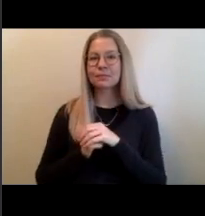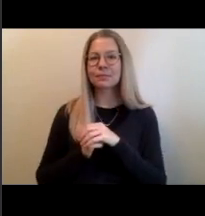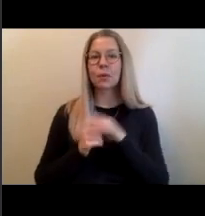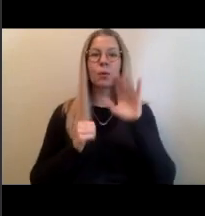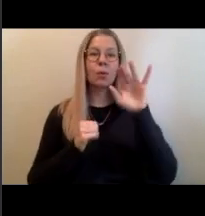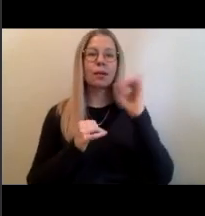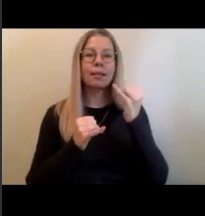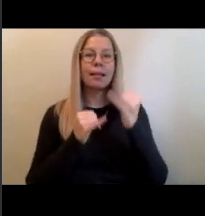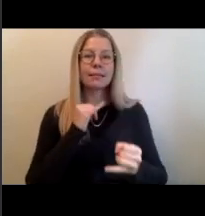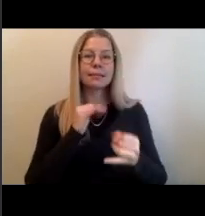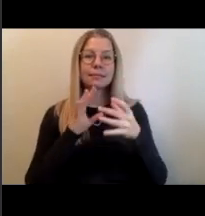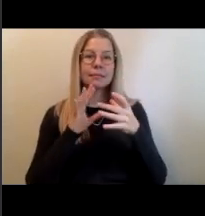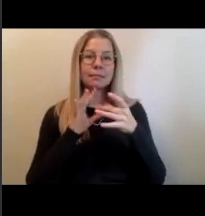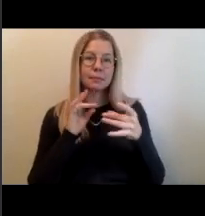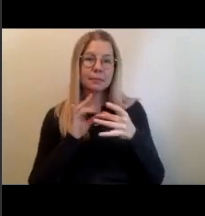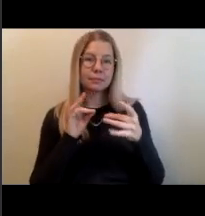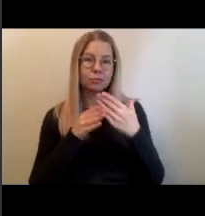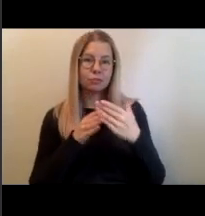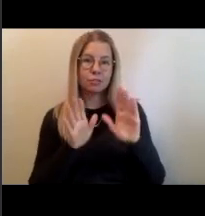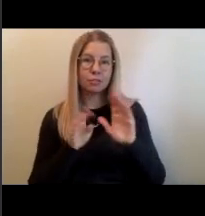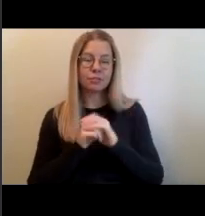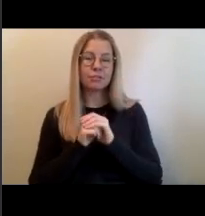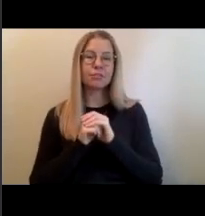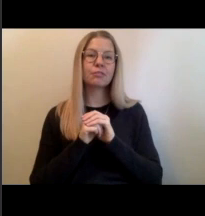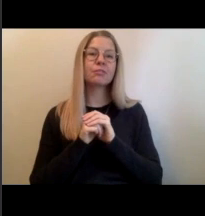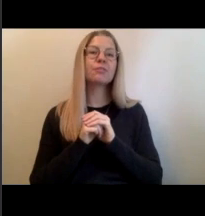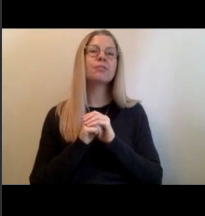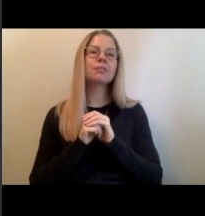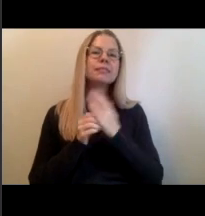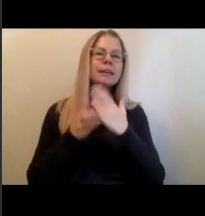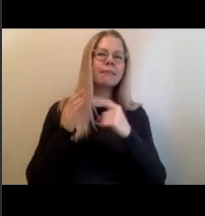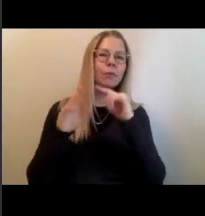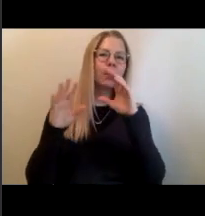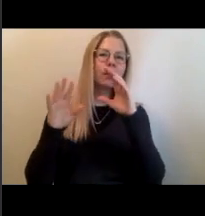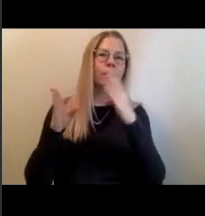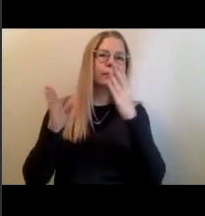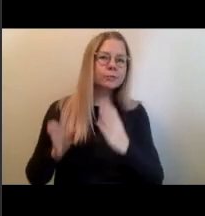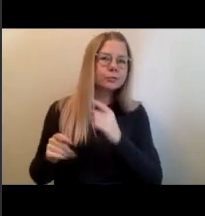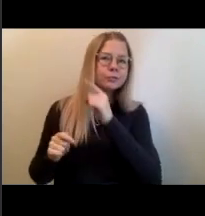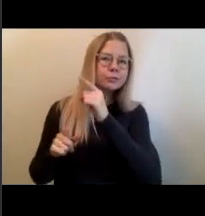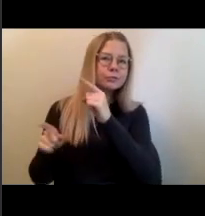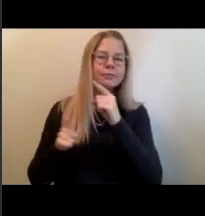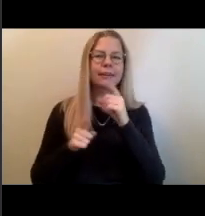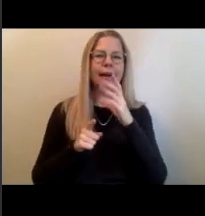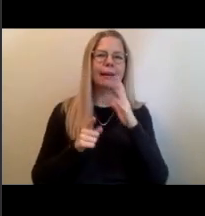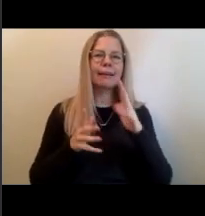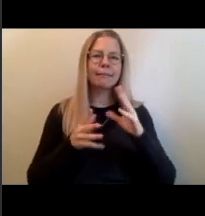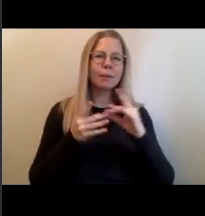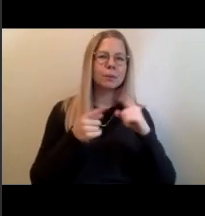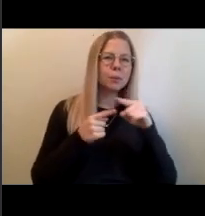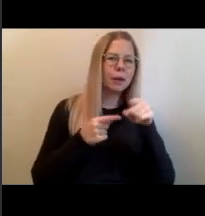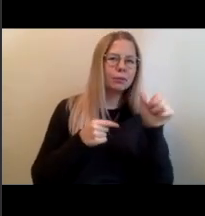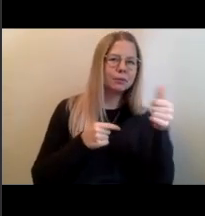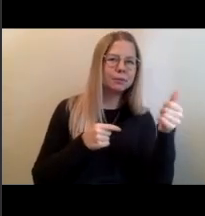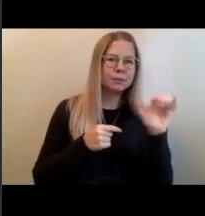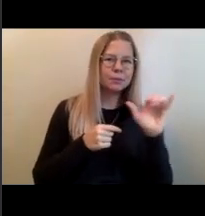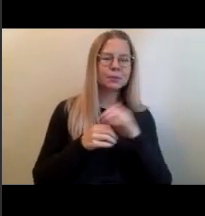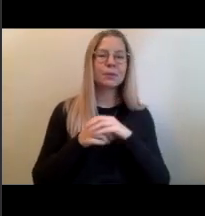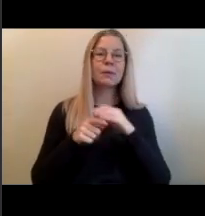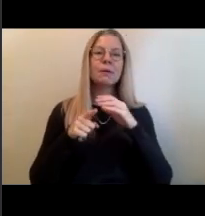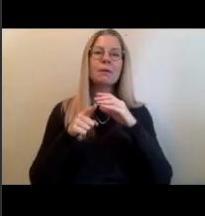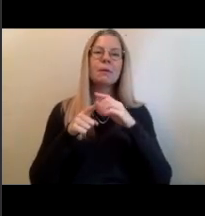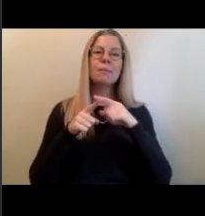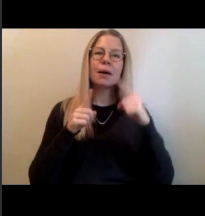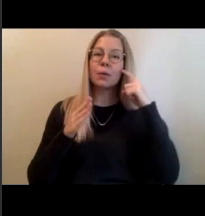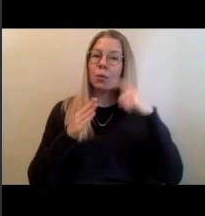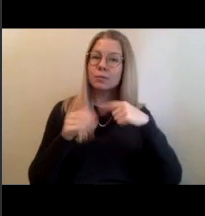last comment, partly for the organizers and partly for the others. You will have noticed that I described what was on my